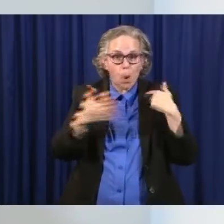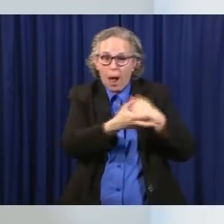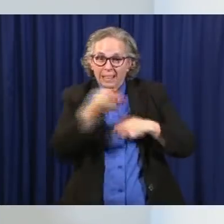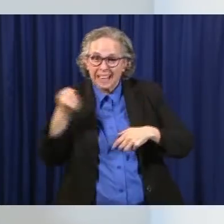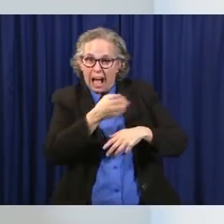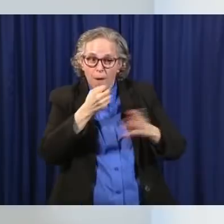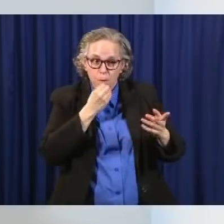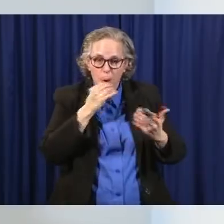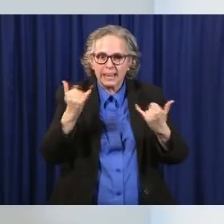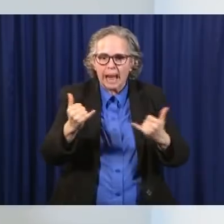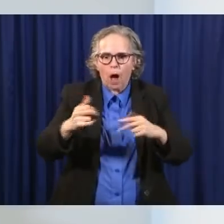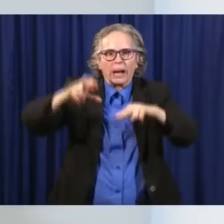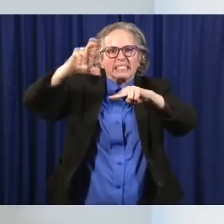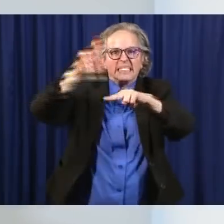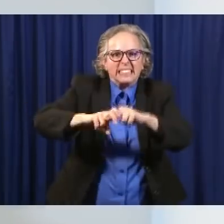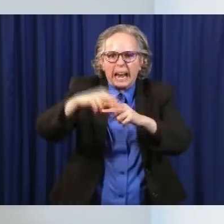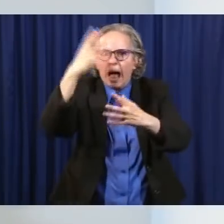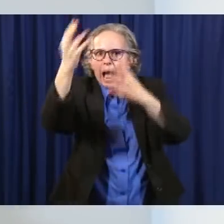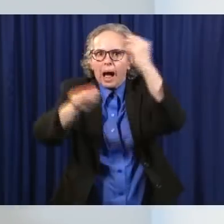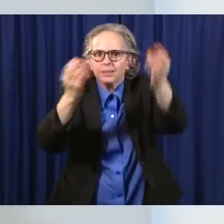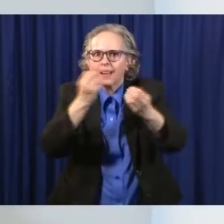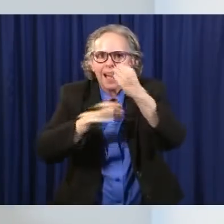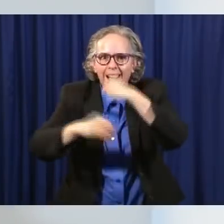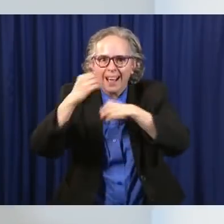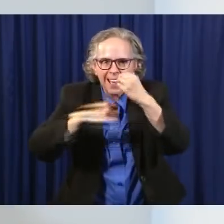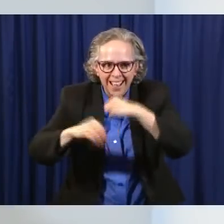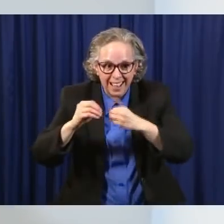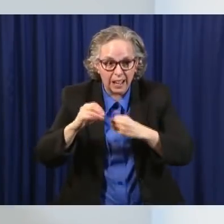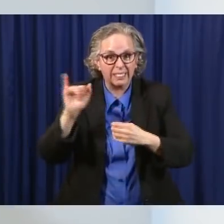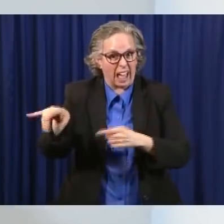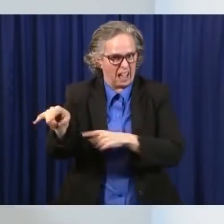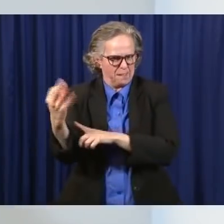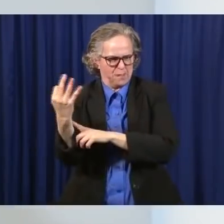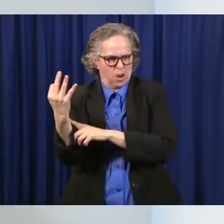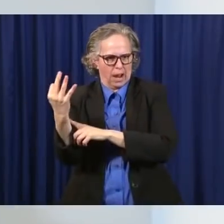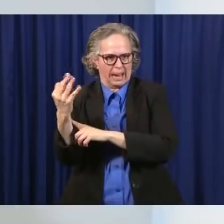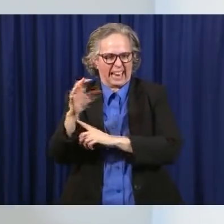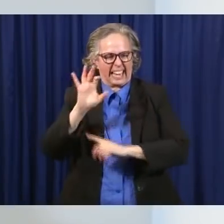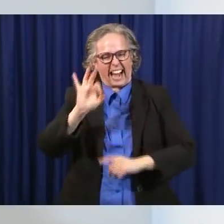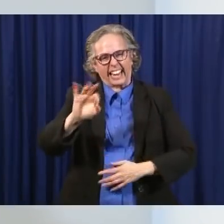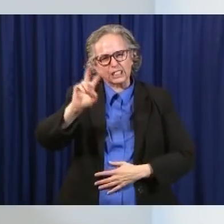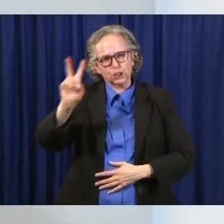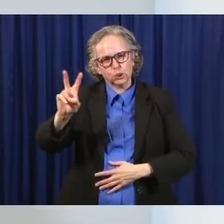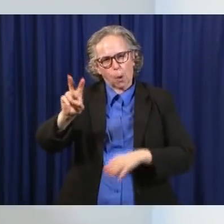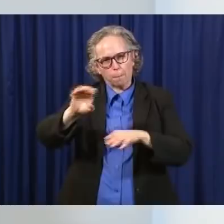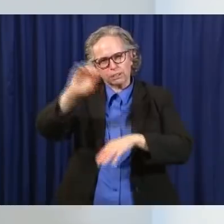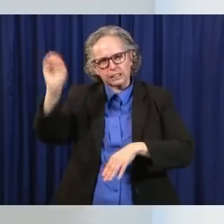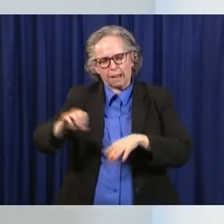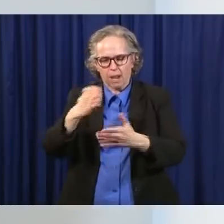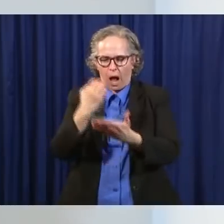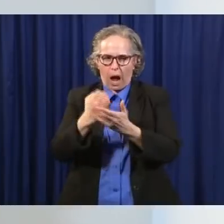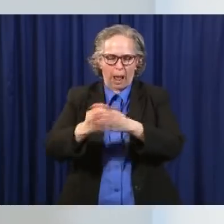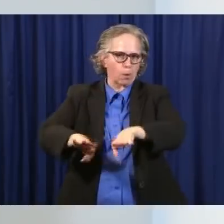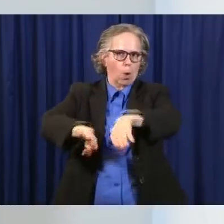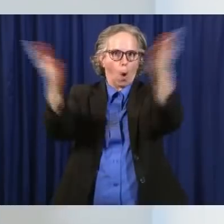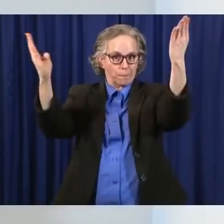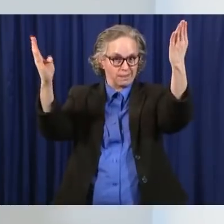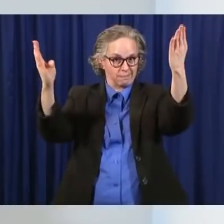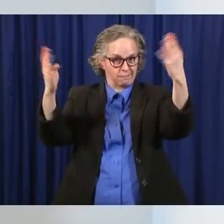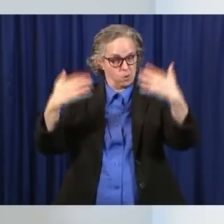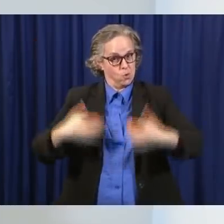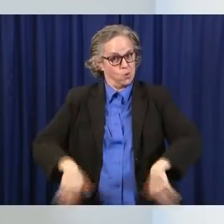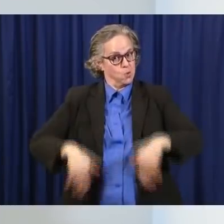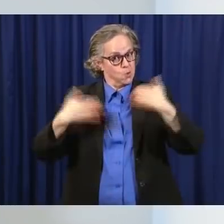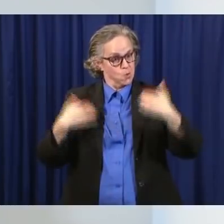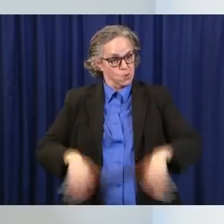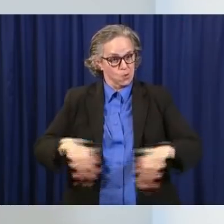that will take us close to 92% of the economy open for business. We're looking at all of the other things